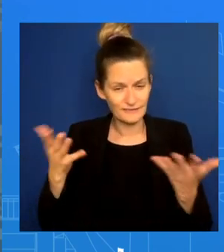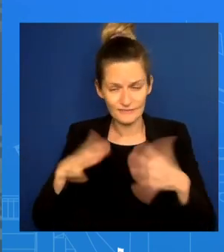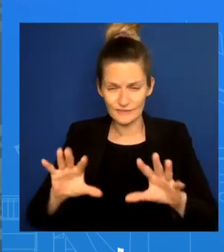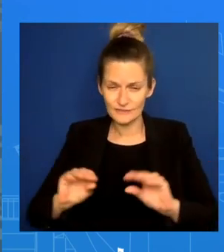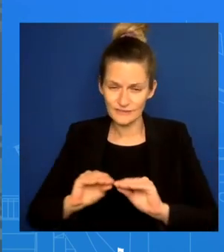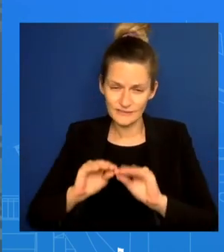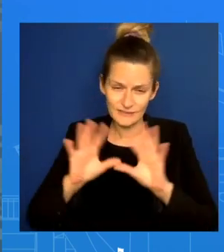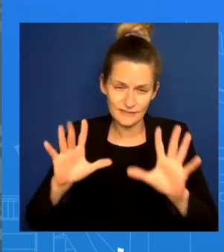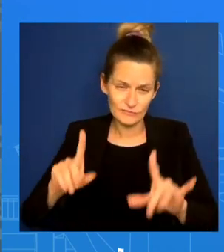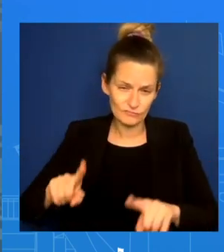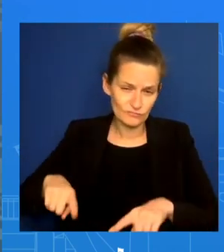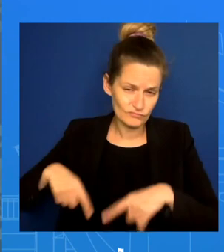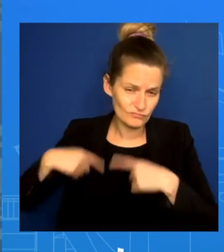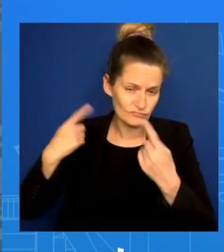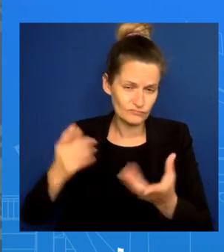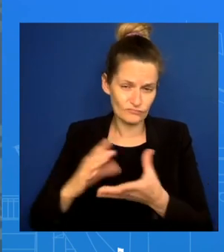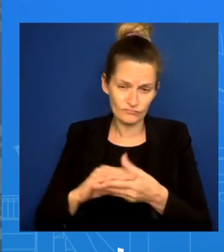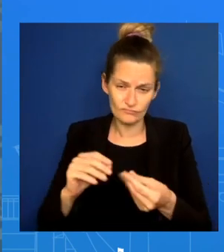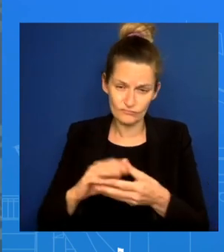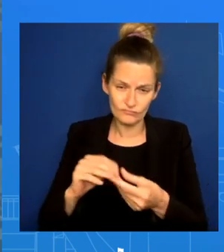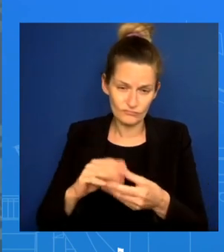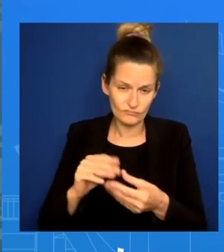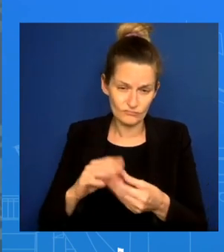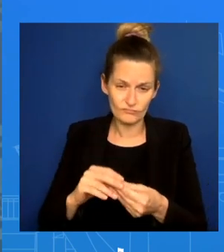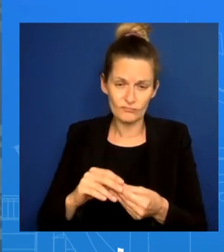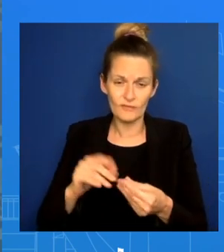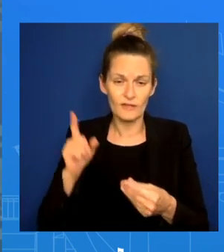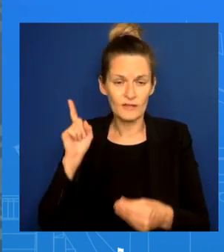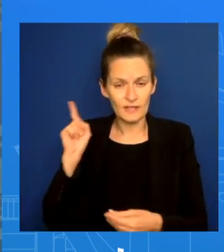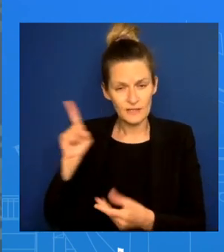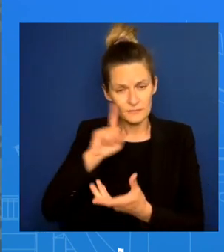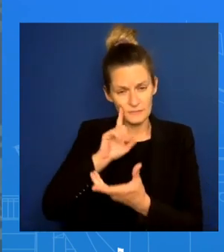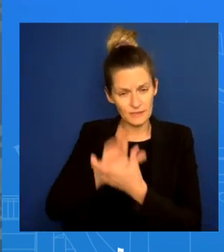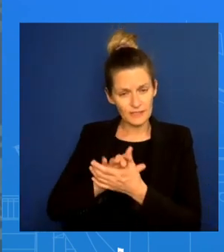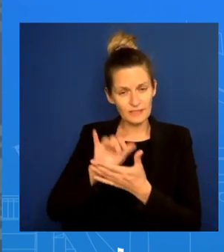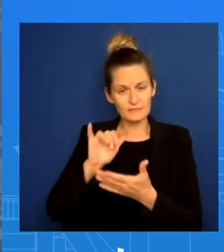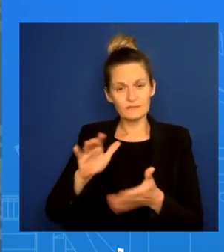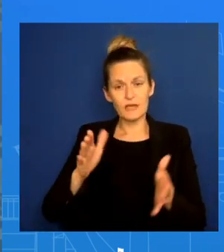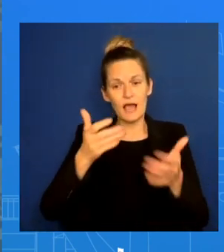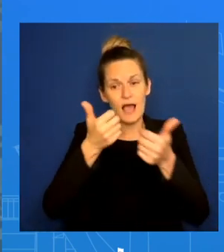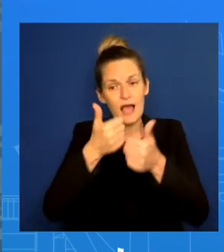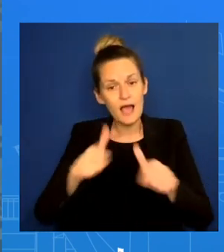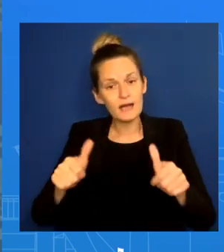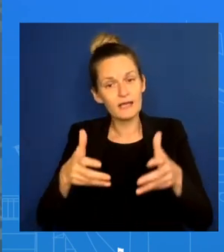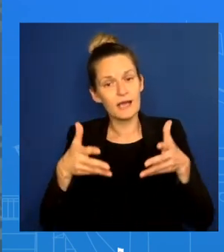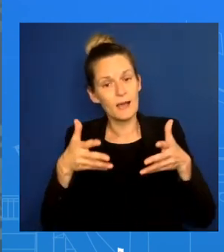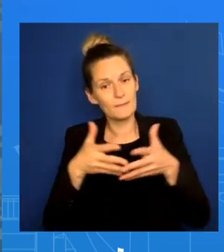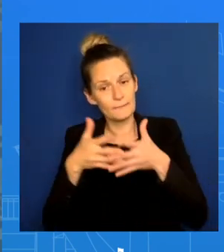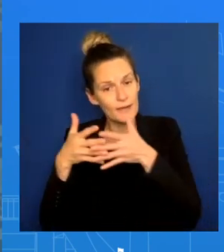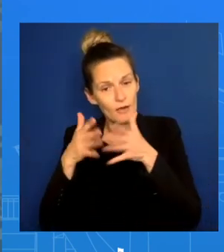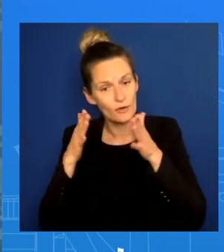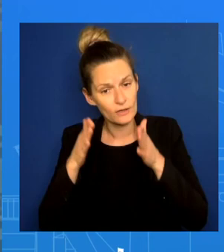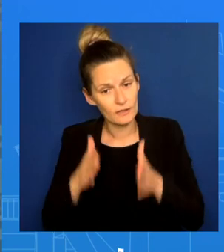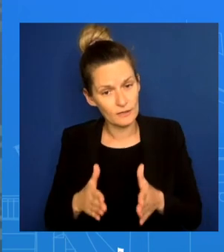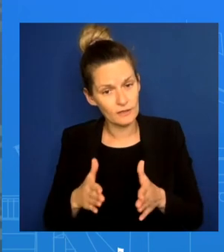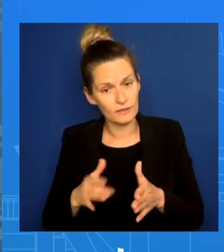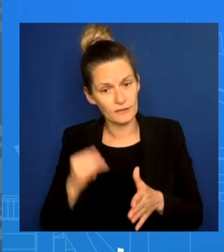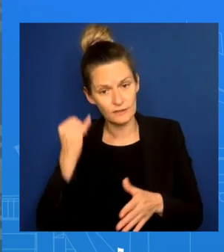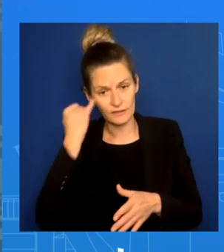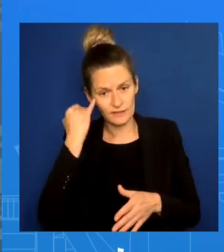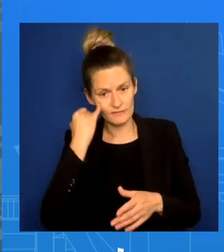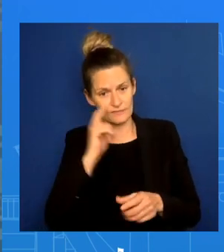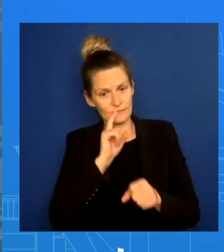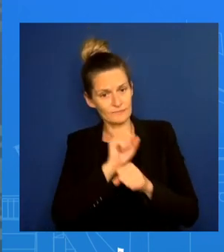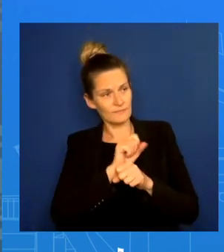that any U.S. national that is wrongfully detained should be brought home, and he's going to do everything to make sure